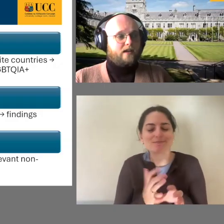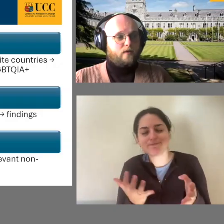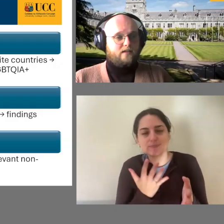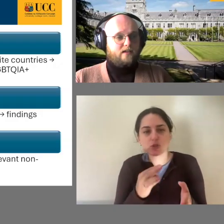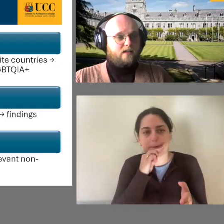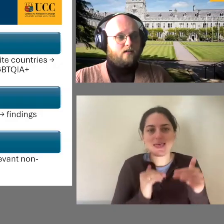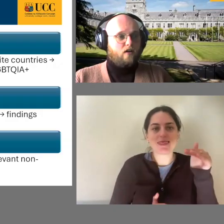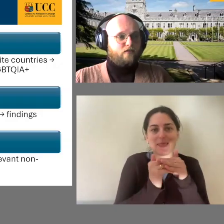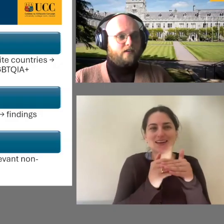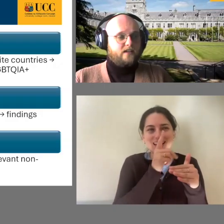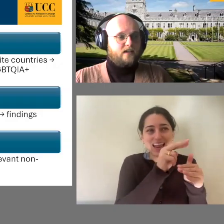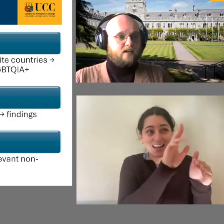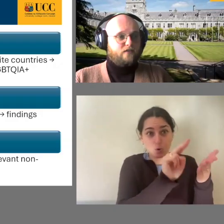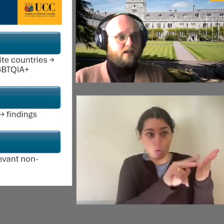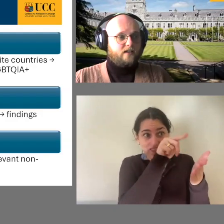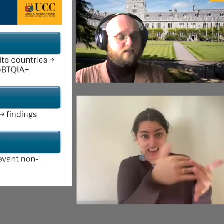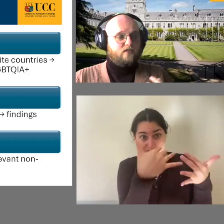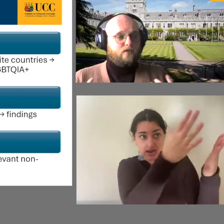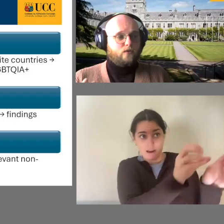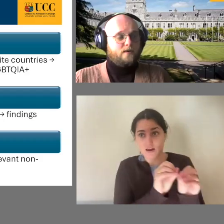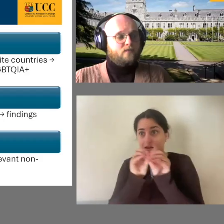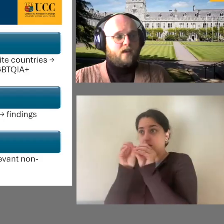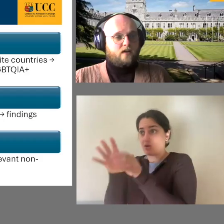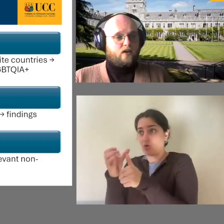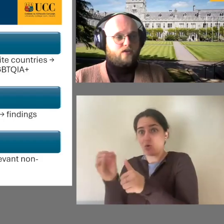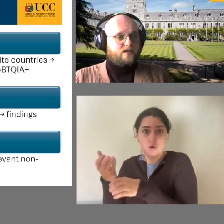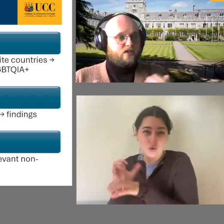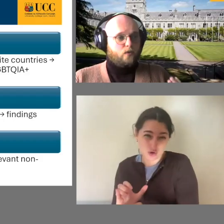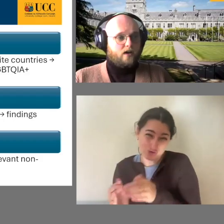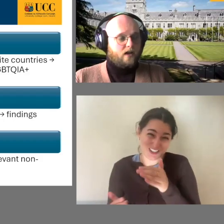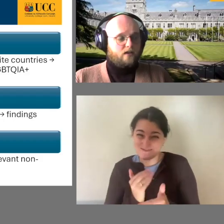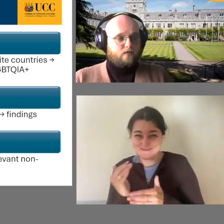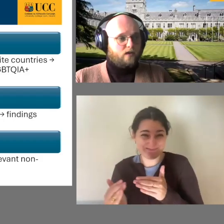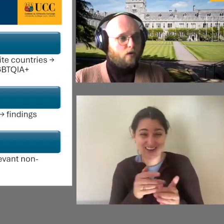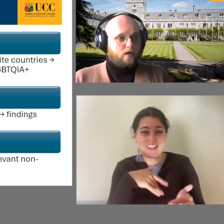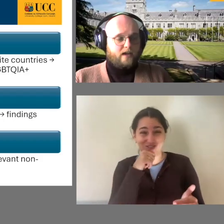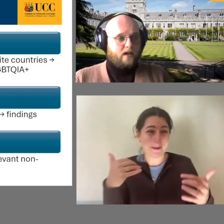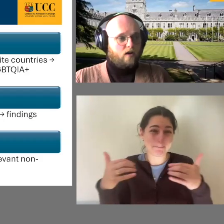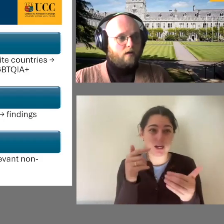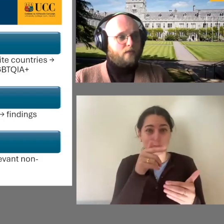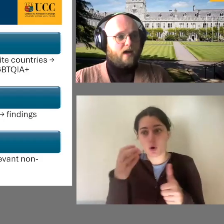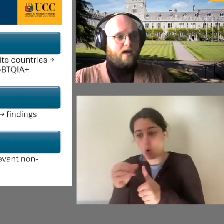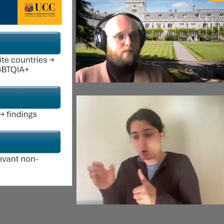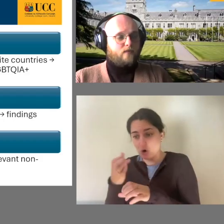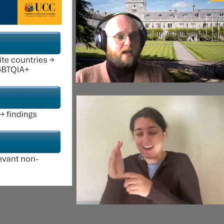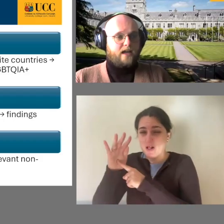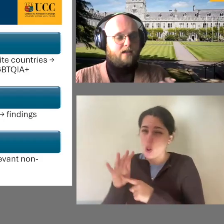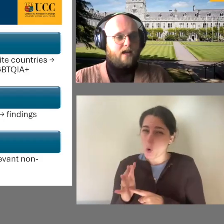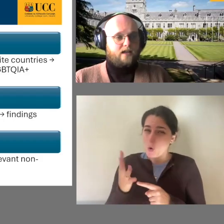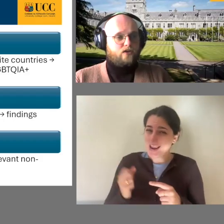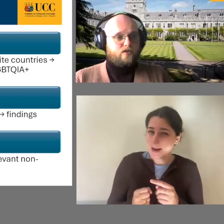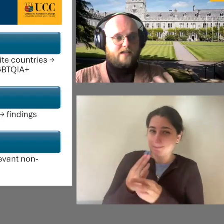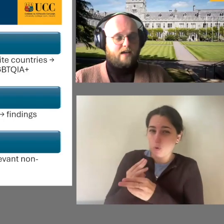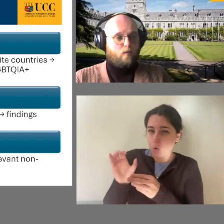I suppose, applicability of the findings to countries who are kind of lower income, and